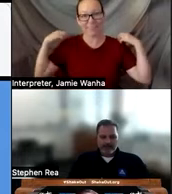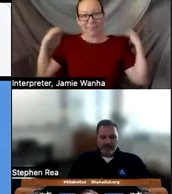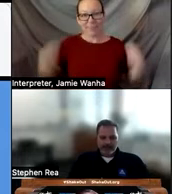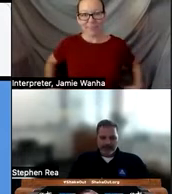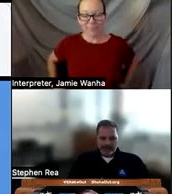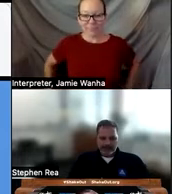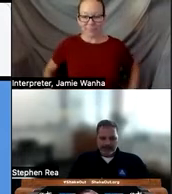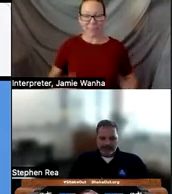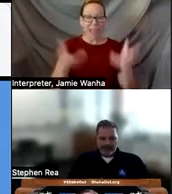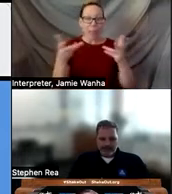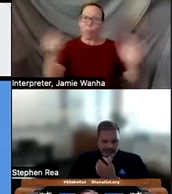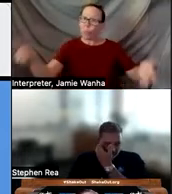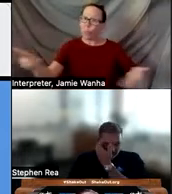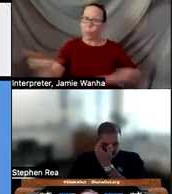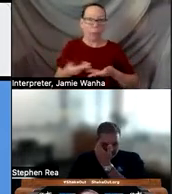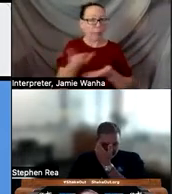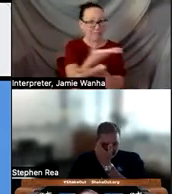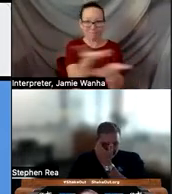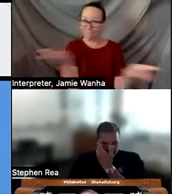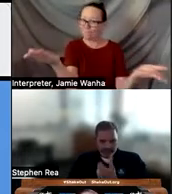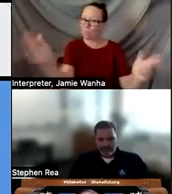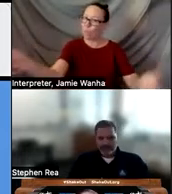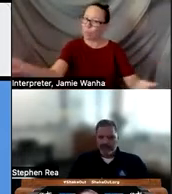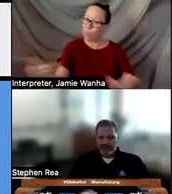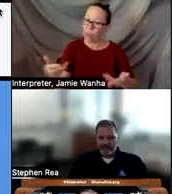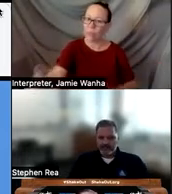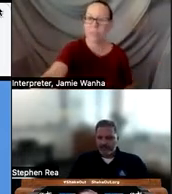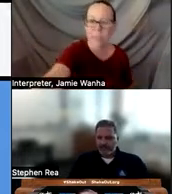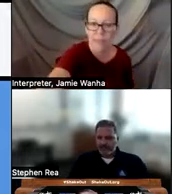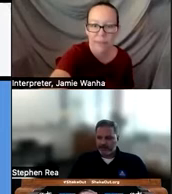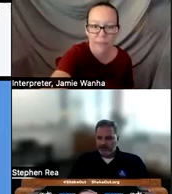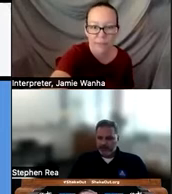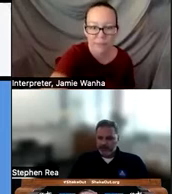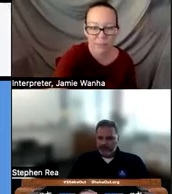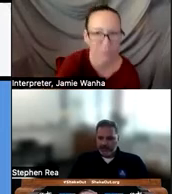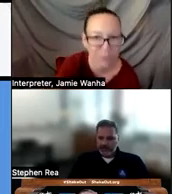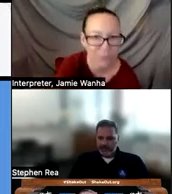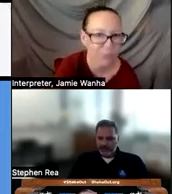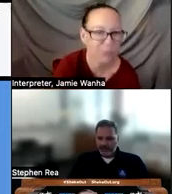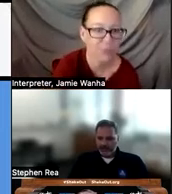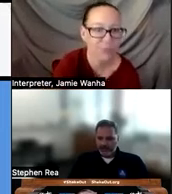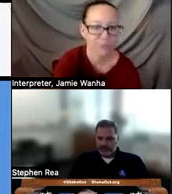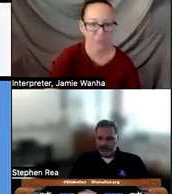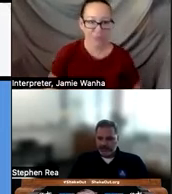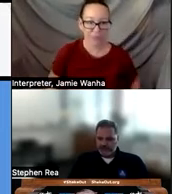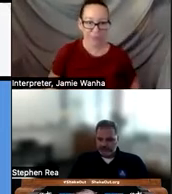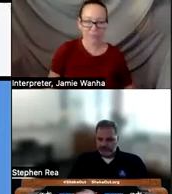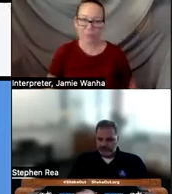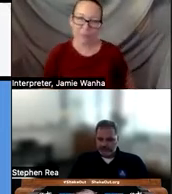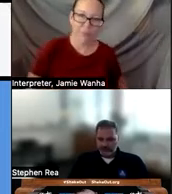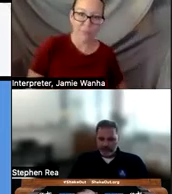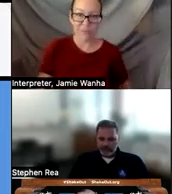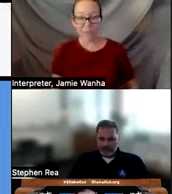to welcome everybody to the Earthquake Country Alliance webinar. And I'm with the Office of Emergency